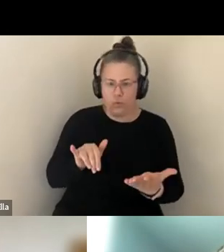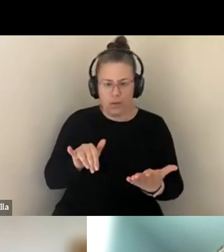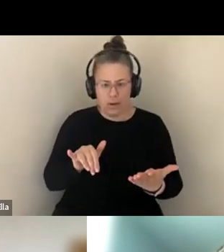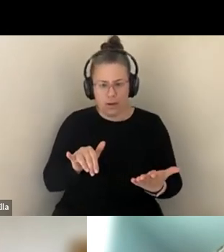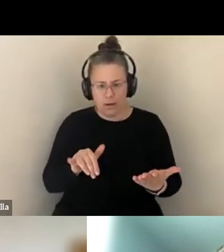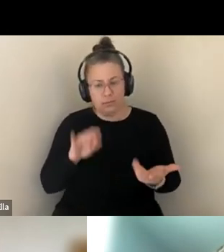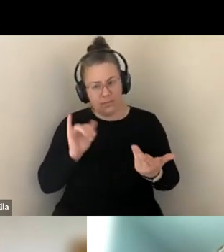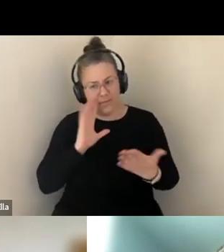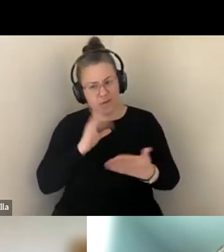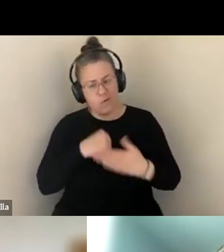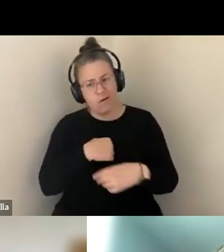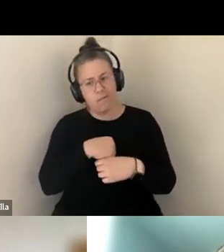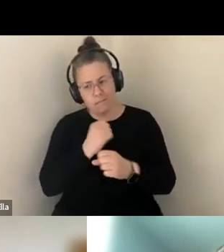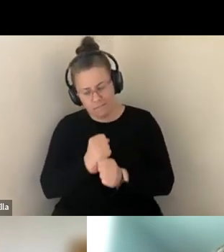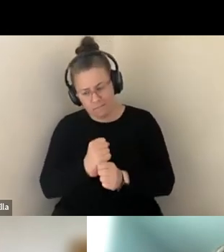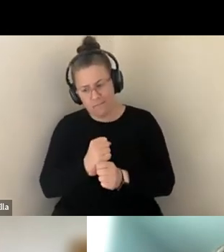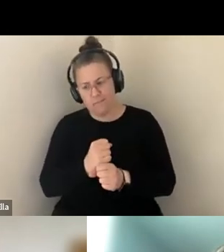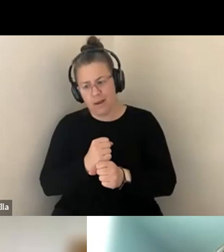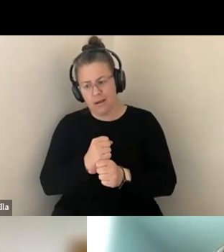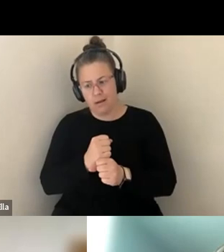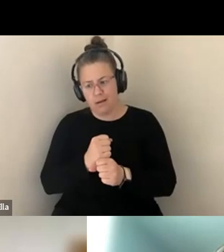people make reproductive decisions